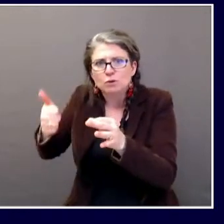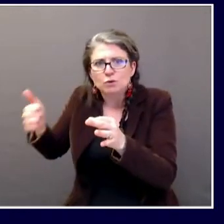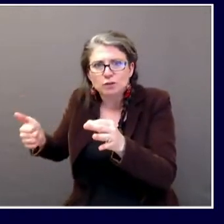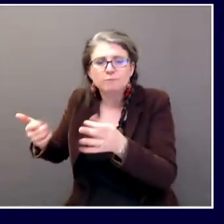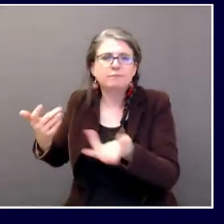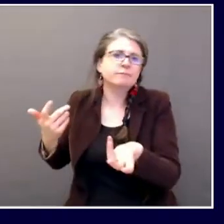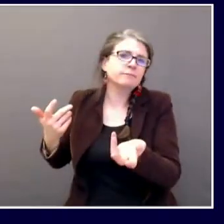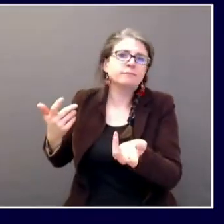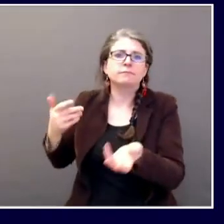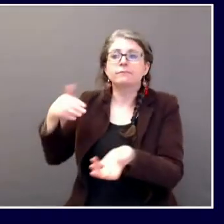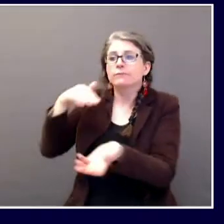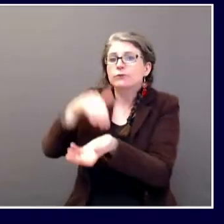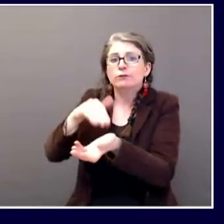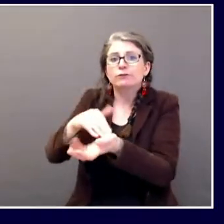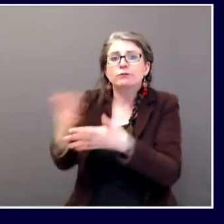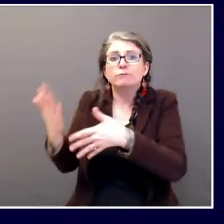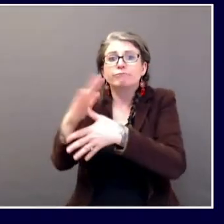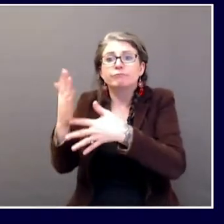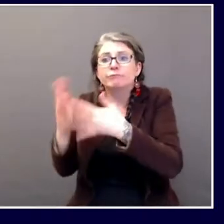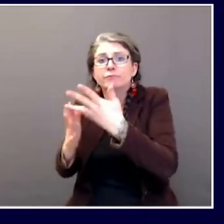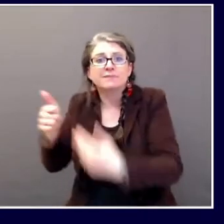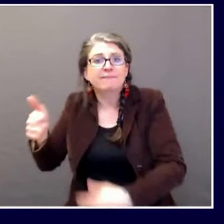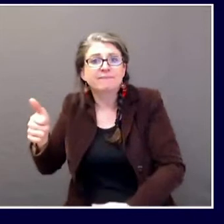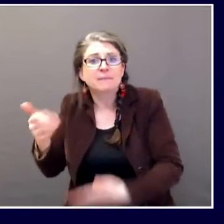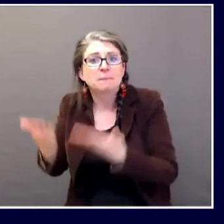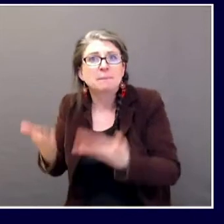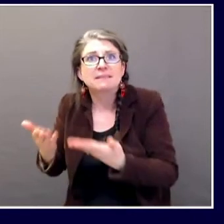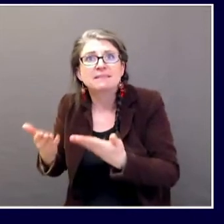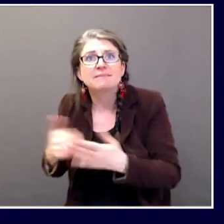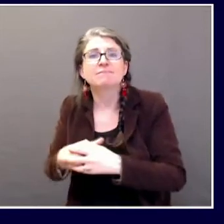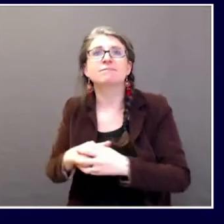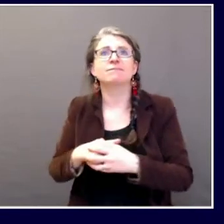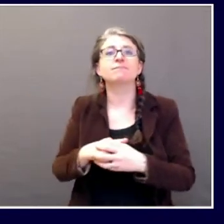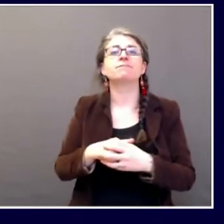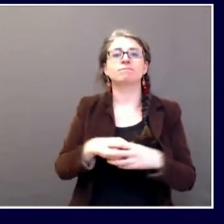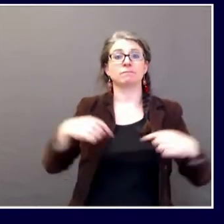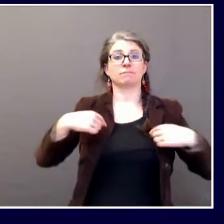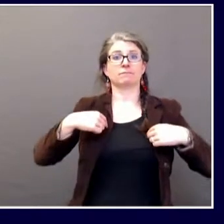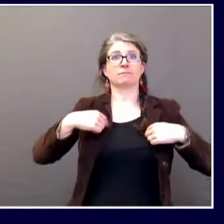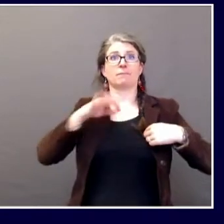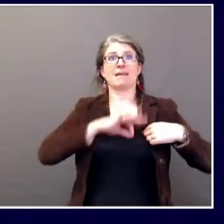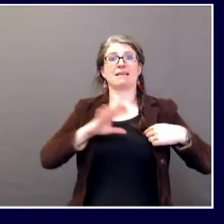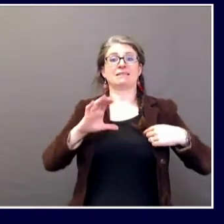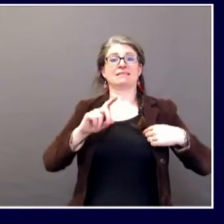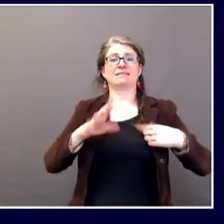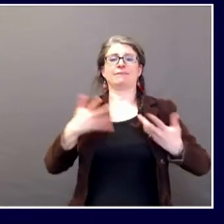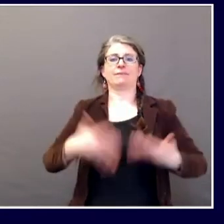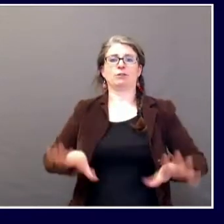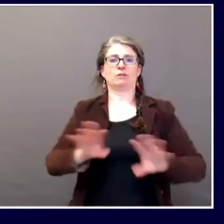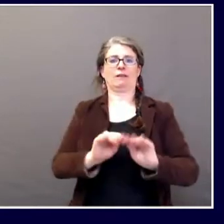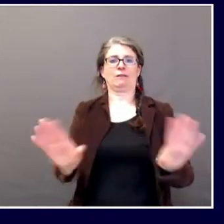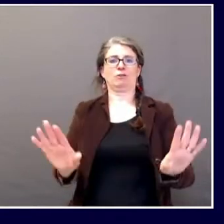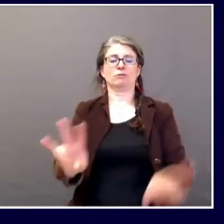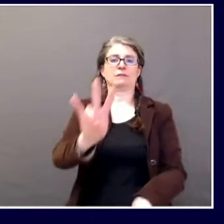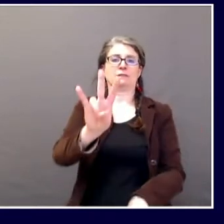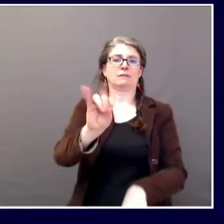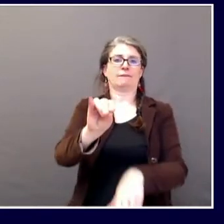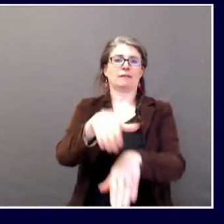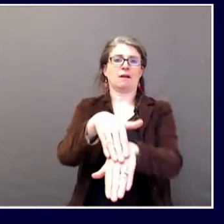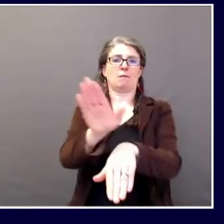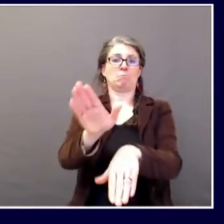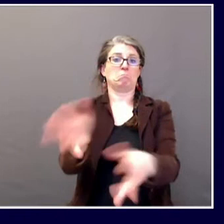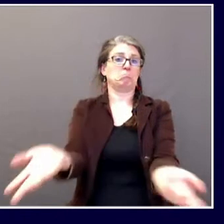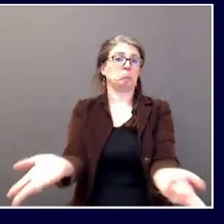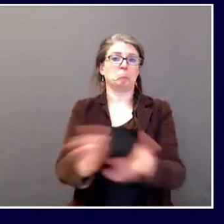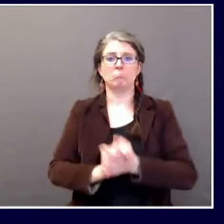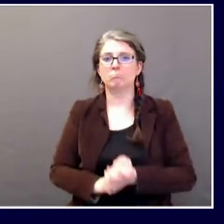apply, bright line rules. In this situation, 70 and over. Great. And just real quickly, do you have any updates on the outbreak at the church